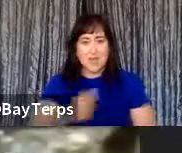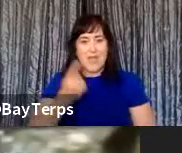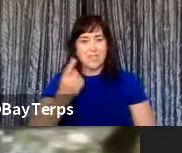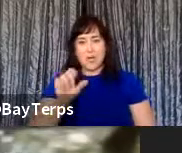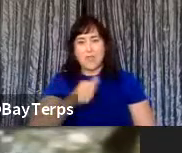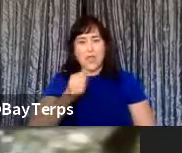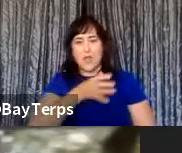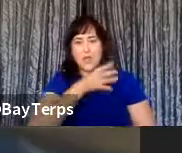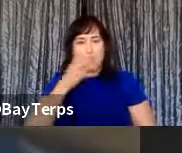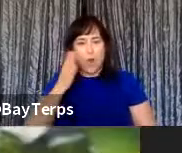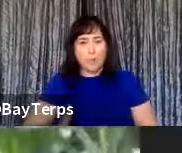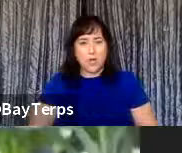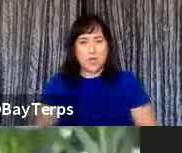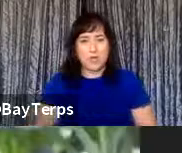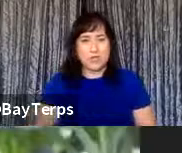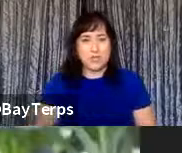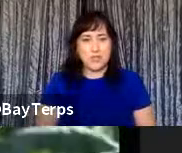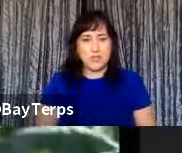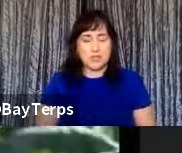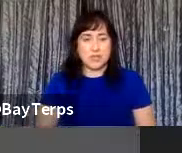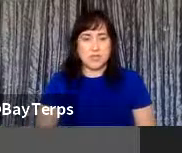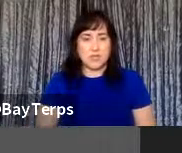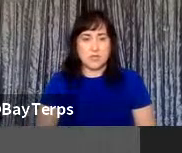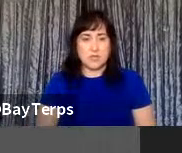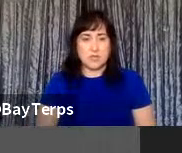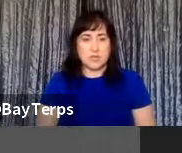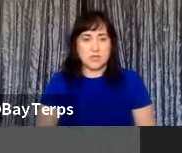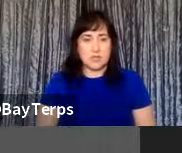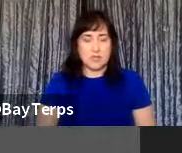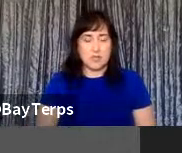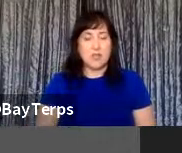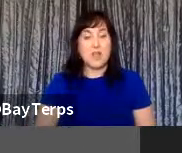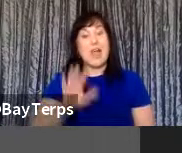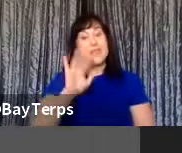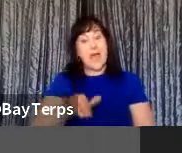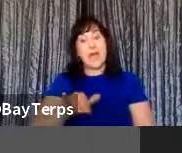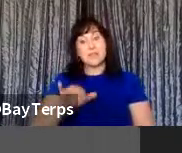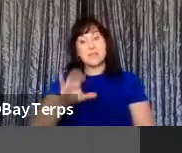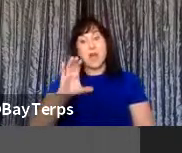with. You can see here, this is a cacao tree.